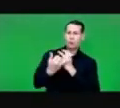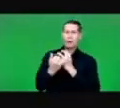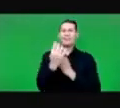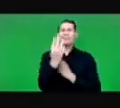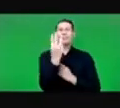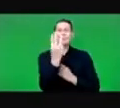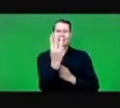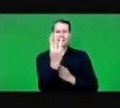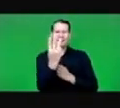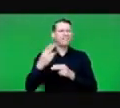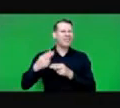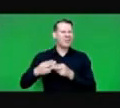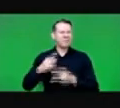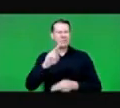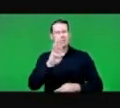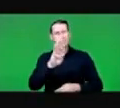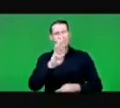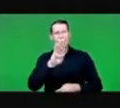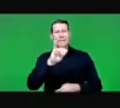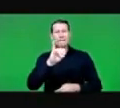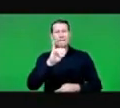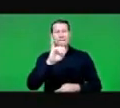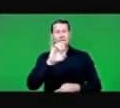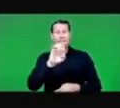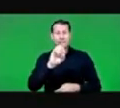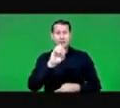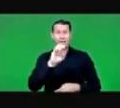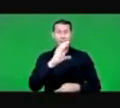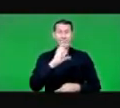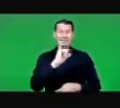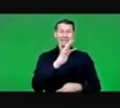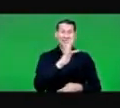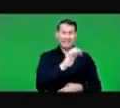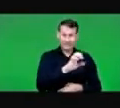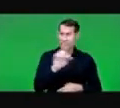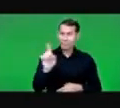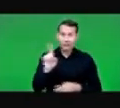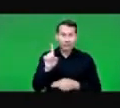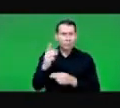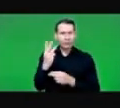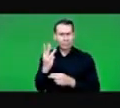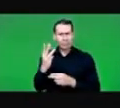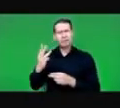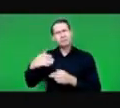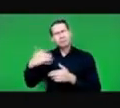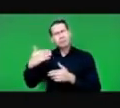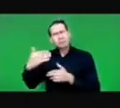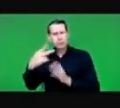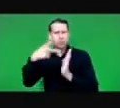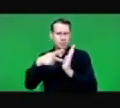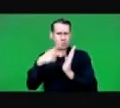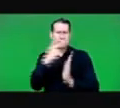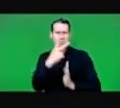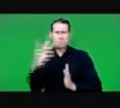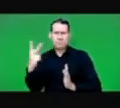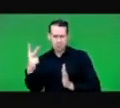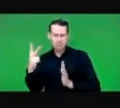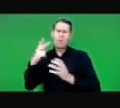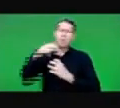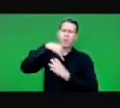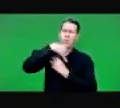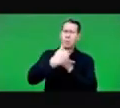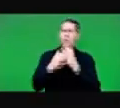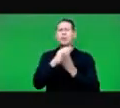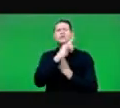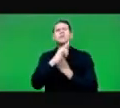3. The first of those 3 satellites would be launched in the first half of 2022 to cover